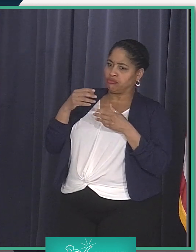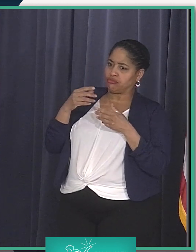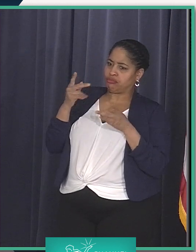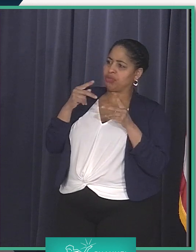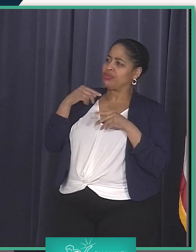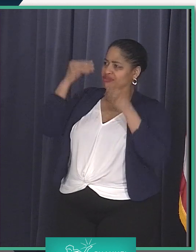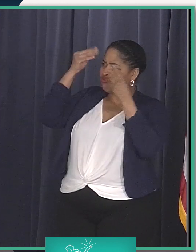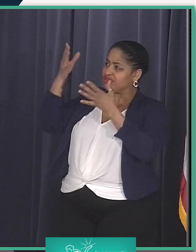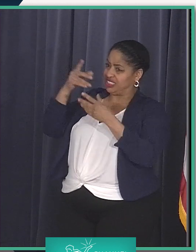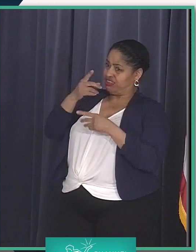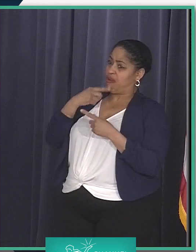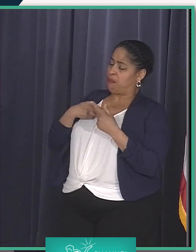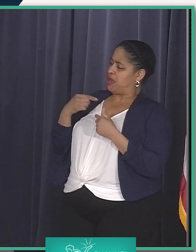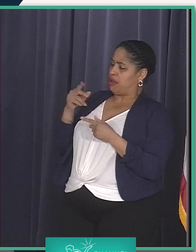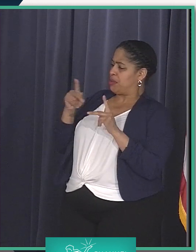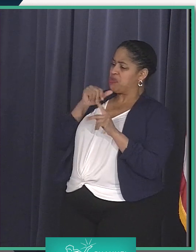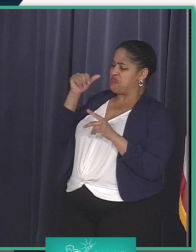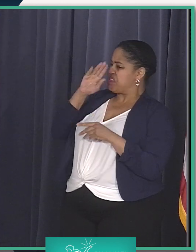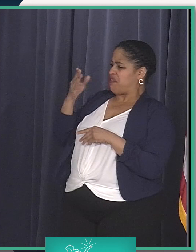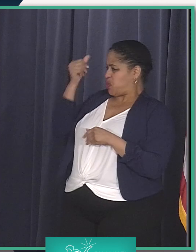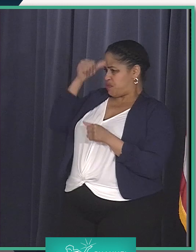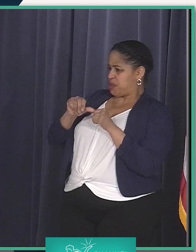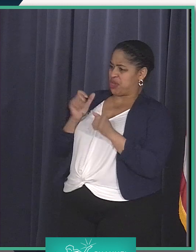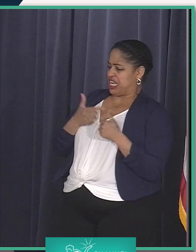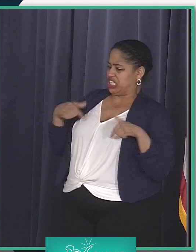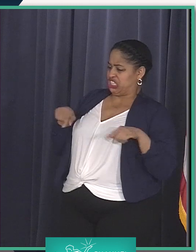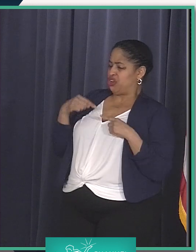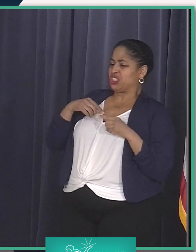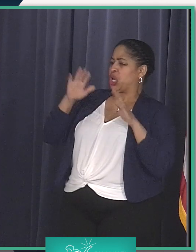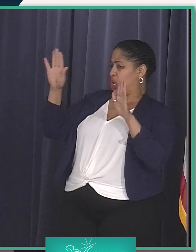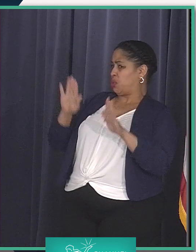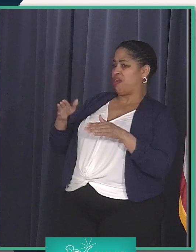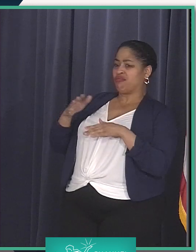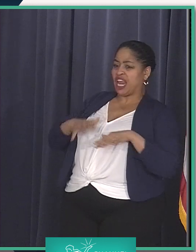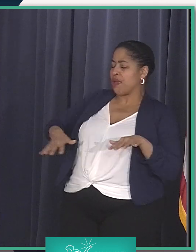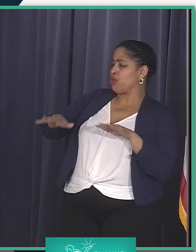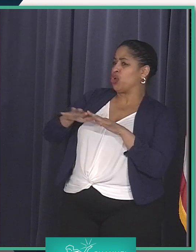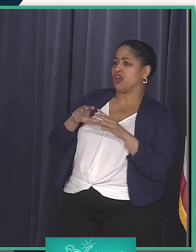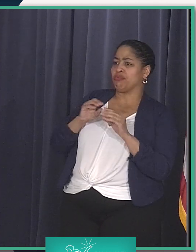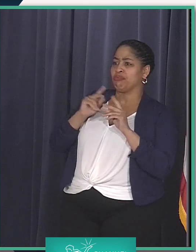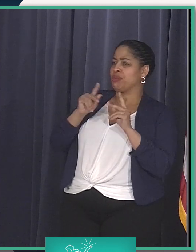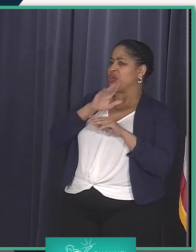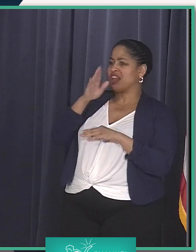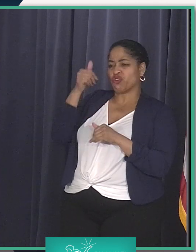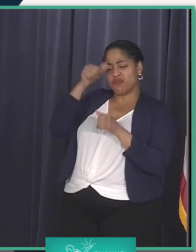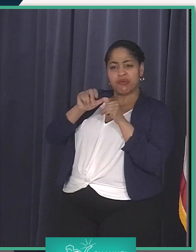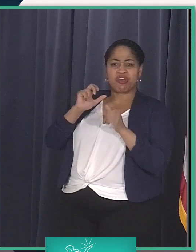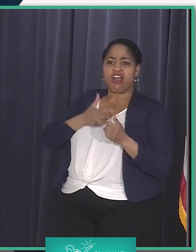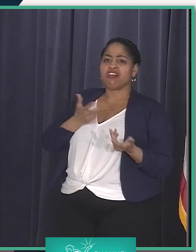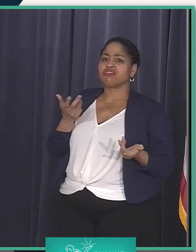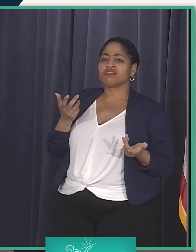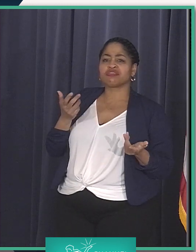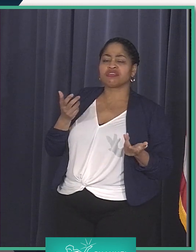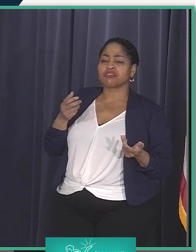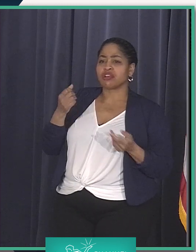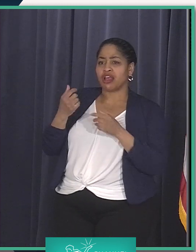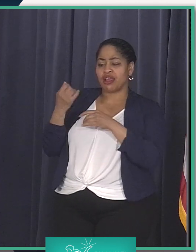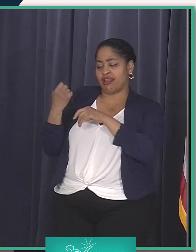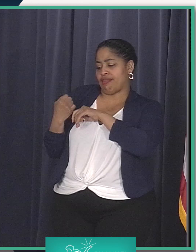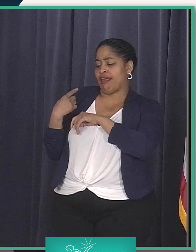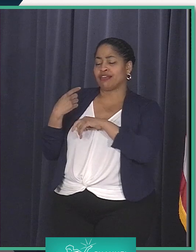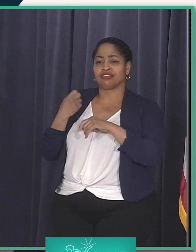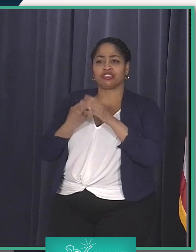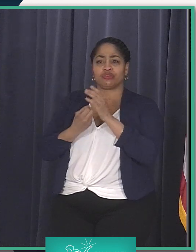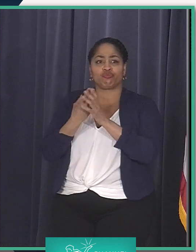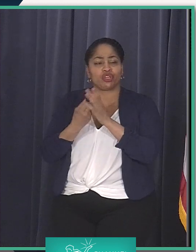remembers us down here. It is a great neighborhood. And last spring and summer, when